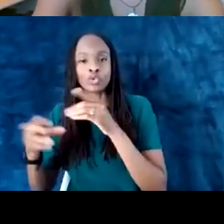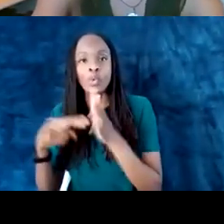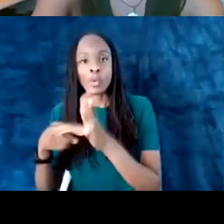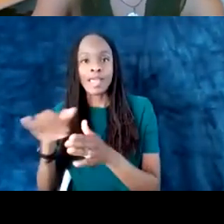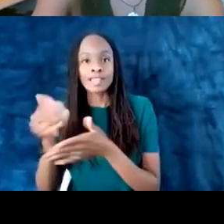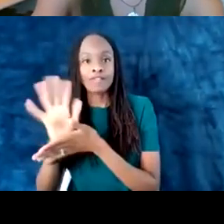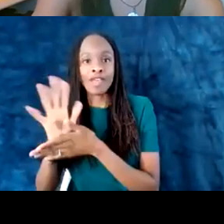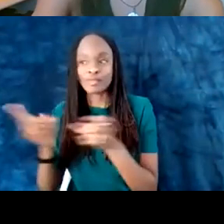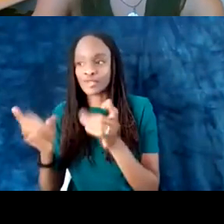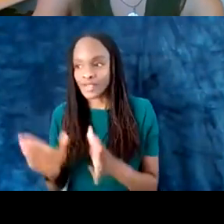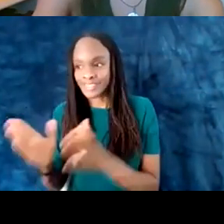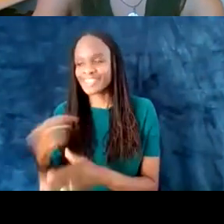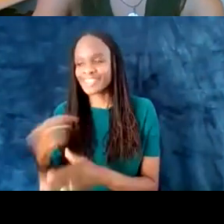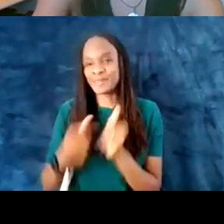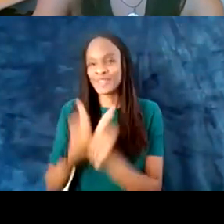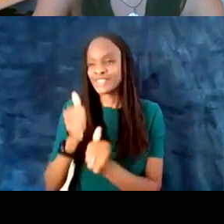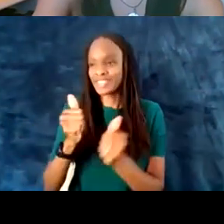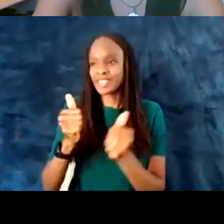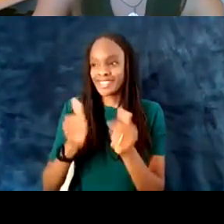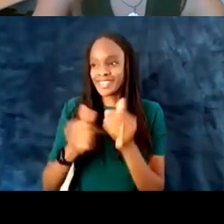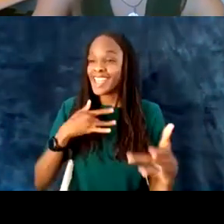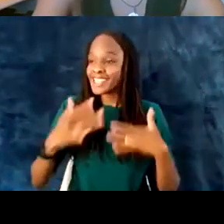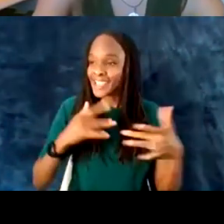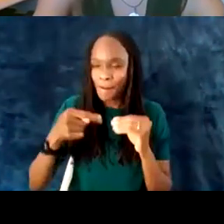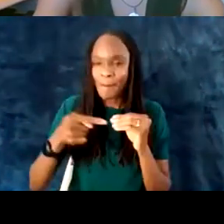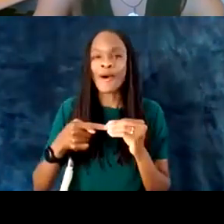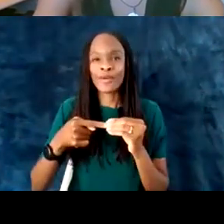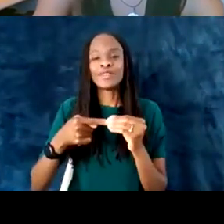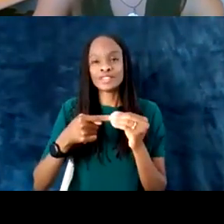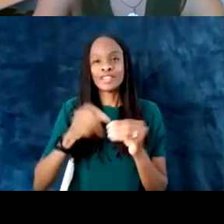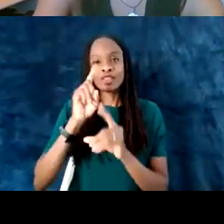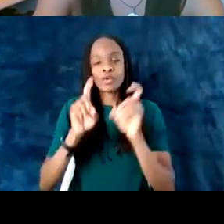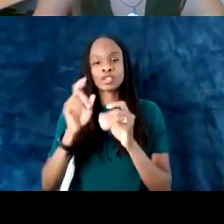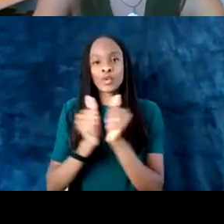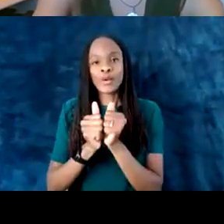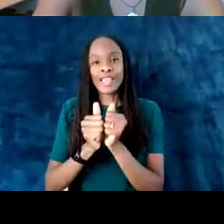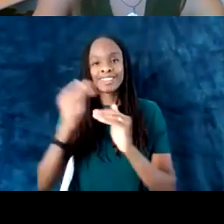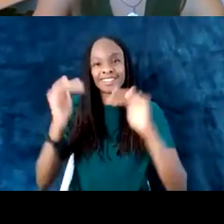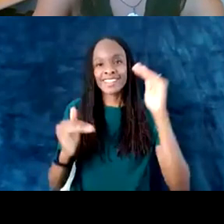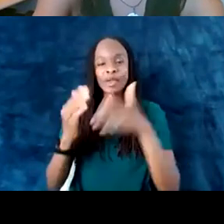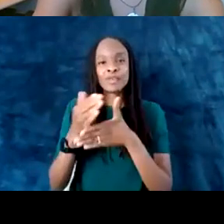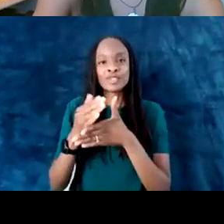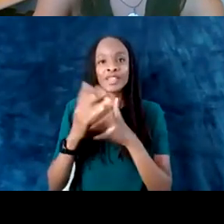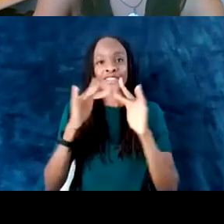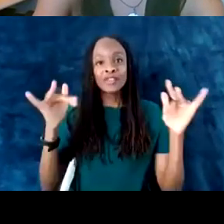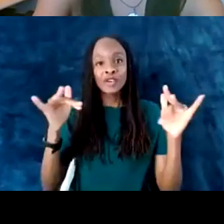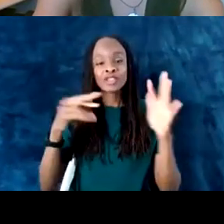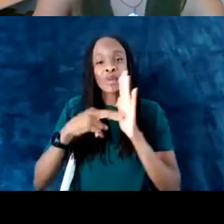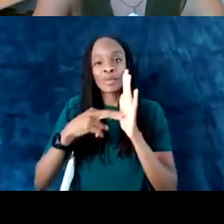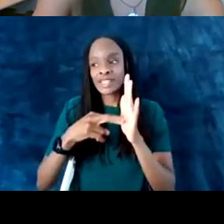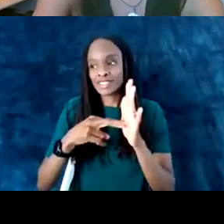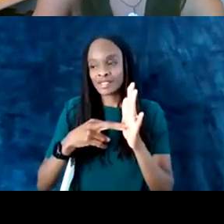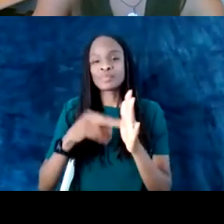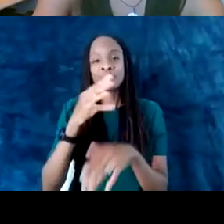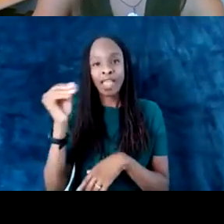And what I'm mostly excited about is this question about the discrepancy between diverse representation